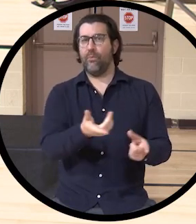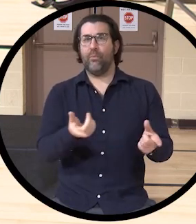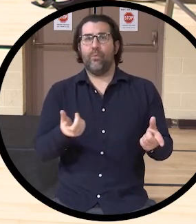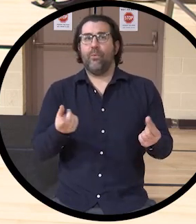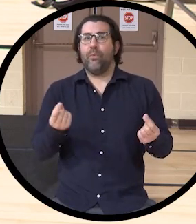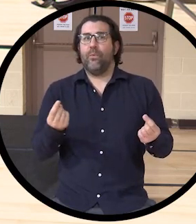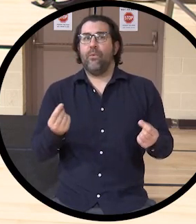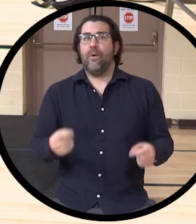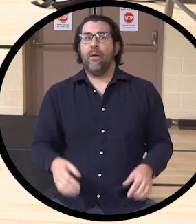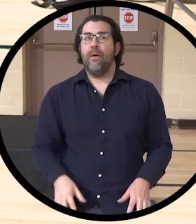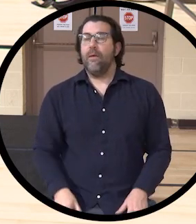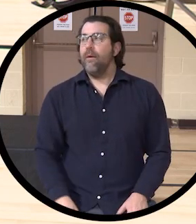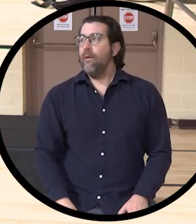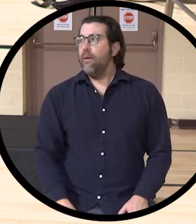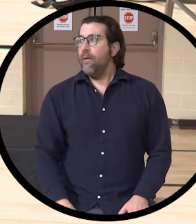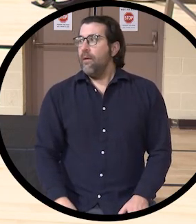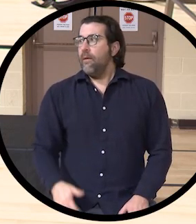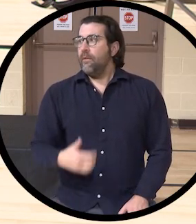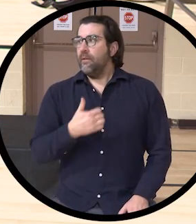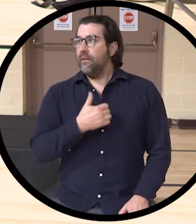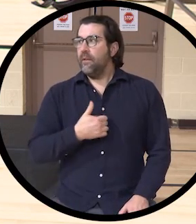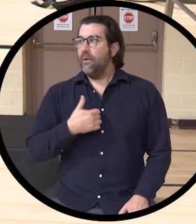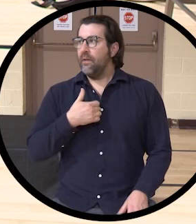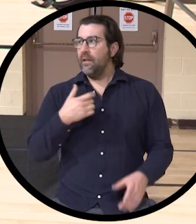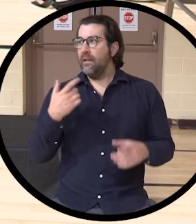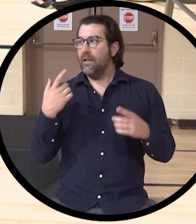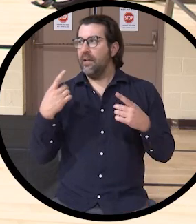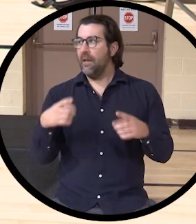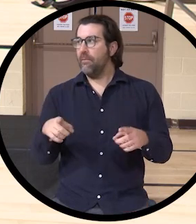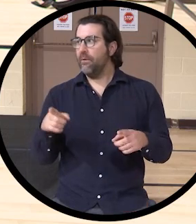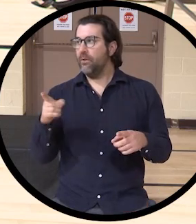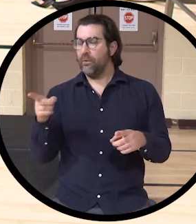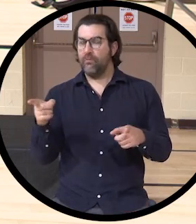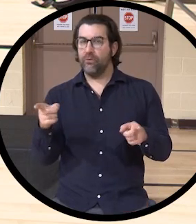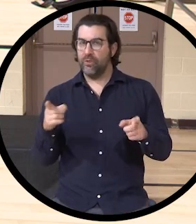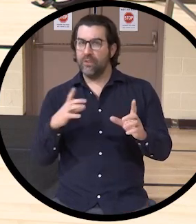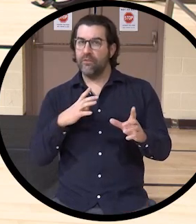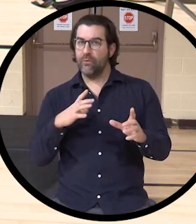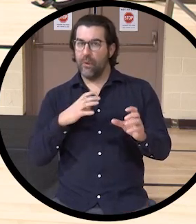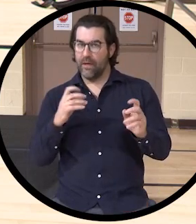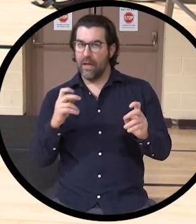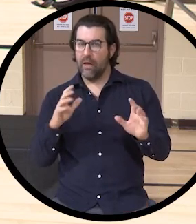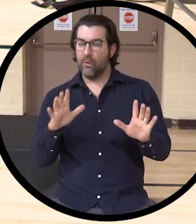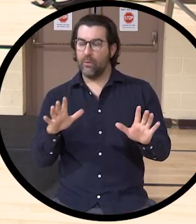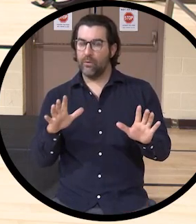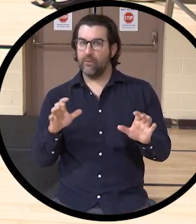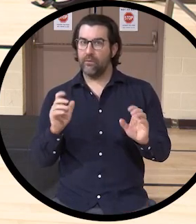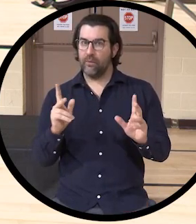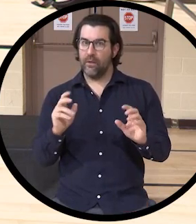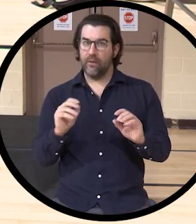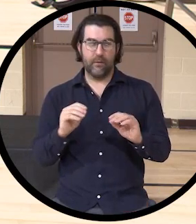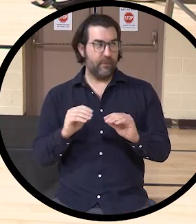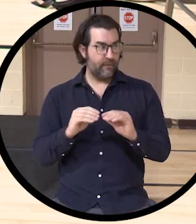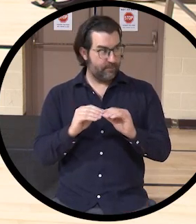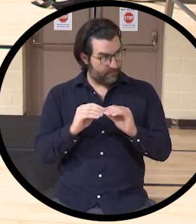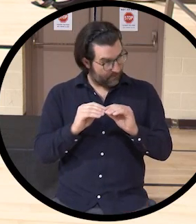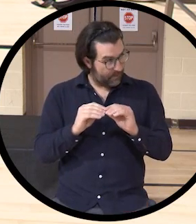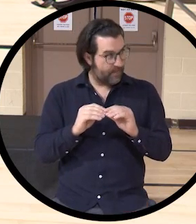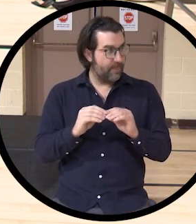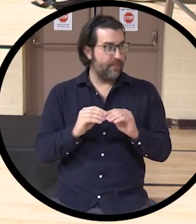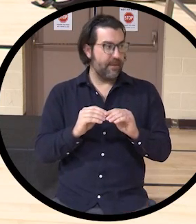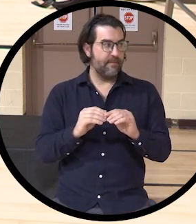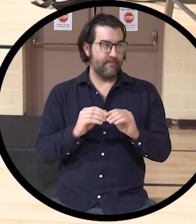have? So I'll start by saying I'm sorry that happened to you, to your child. Yeah, so we're obviously glad that she's okay